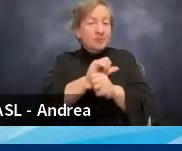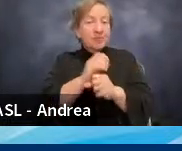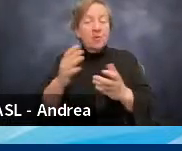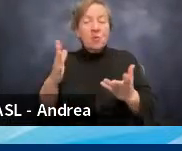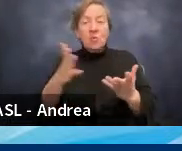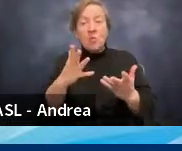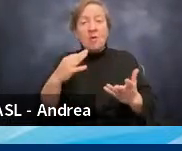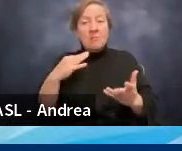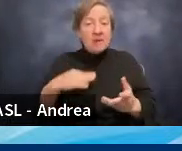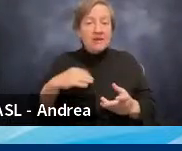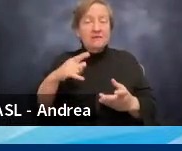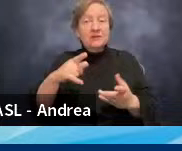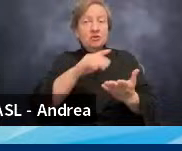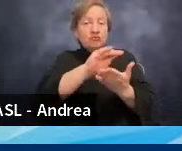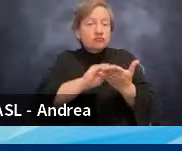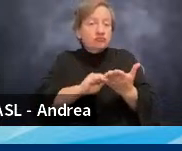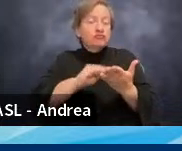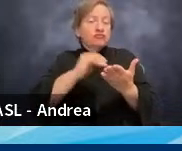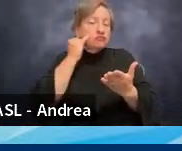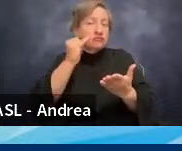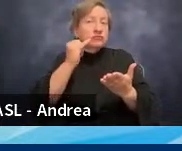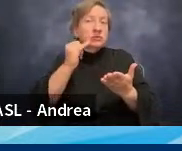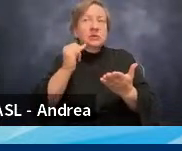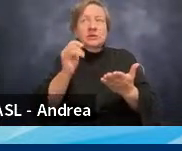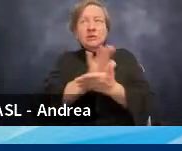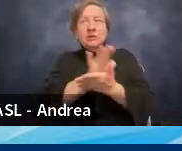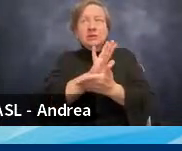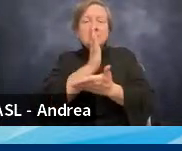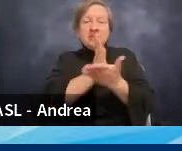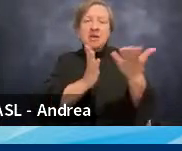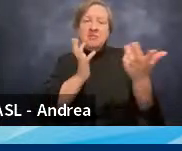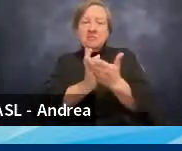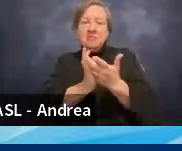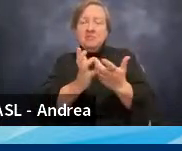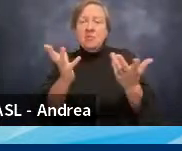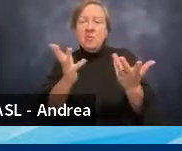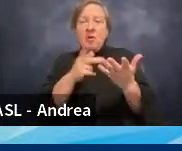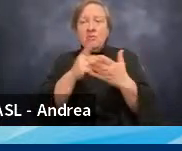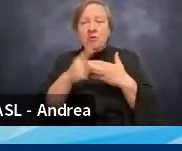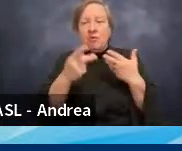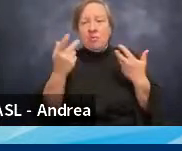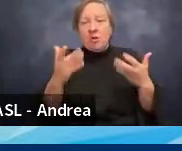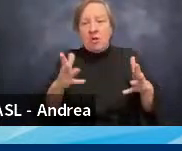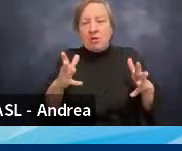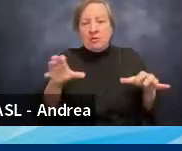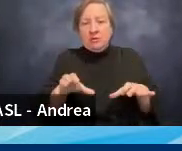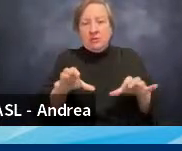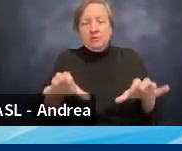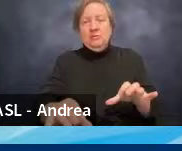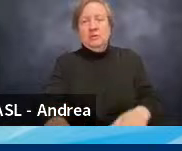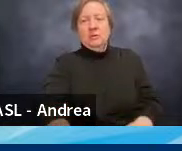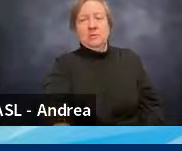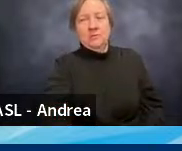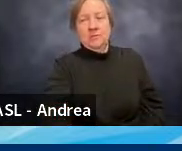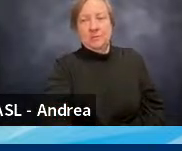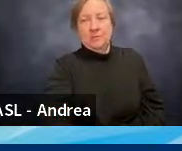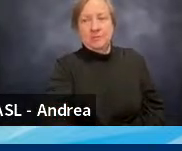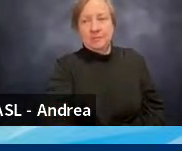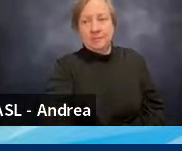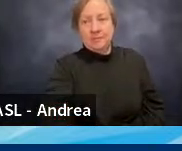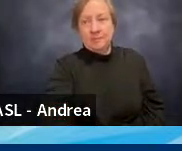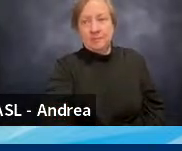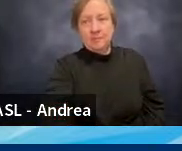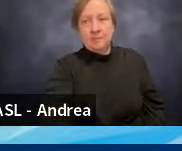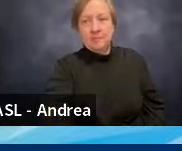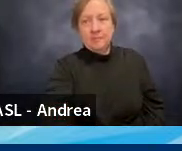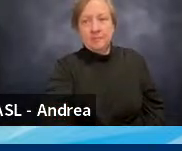put forward so far, you will recognize there's some alignment with what the program is already doing. And so that's exactly why we wanted to